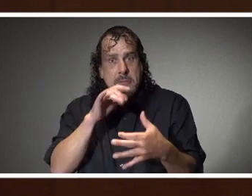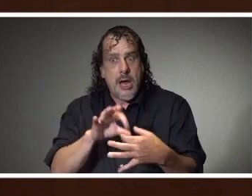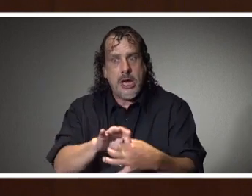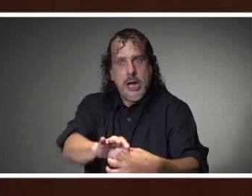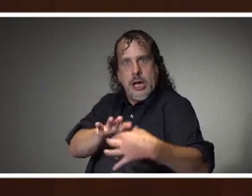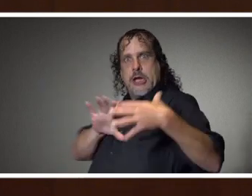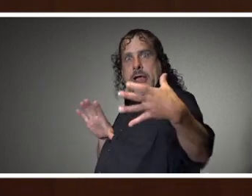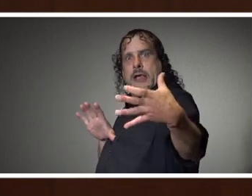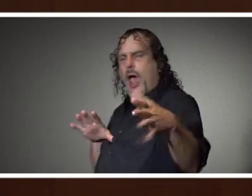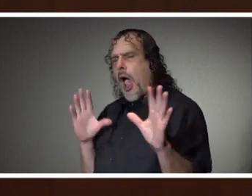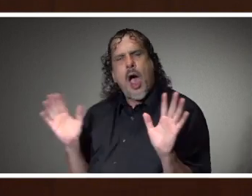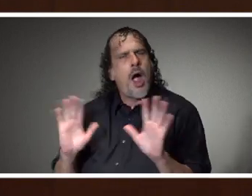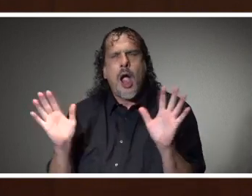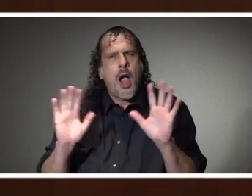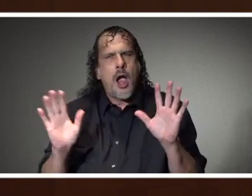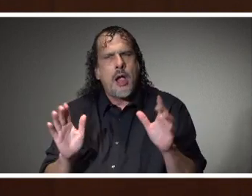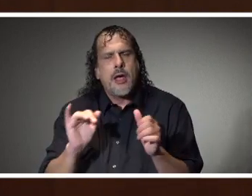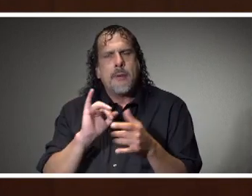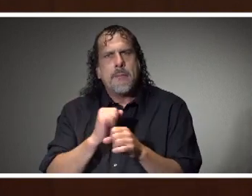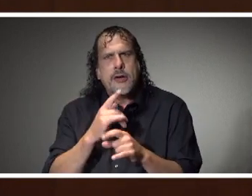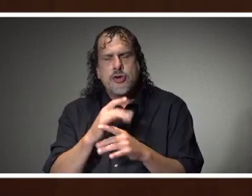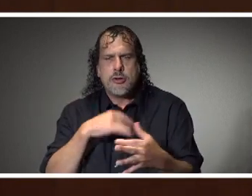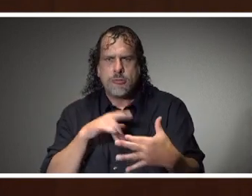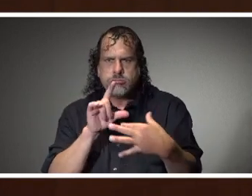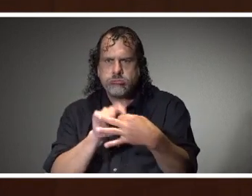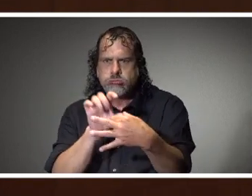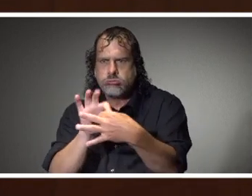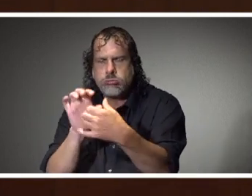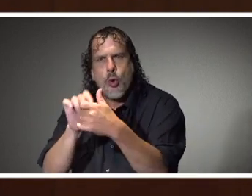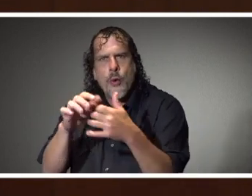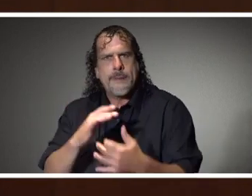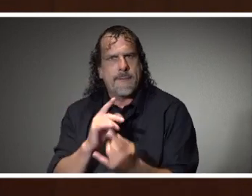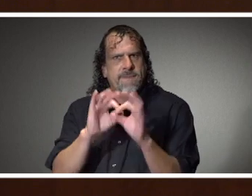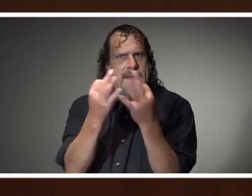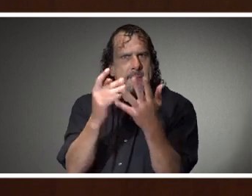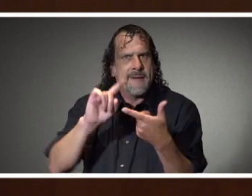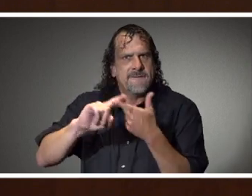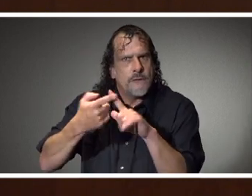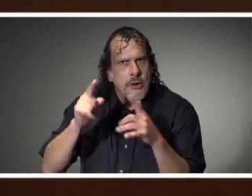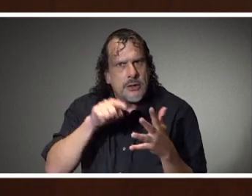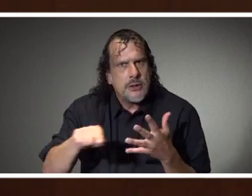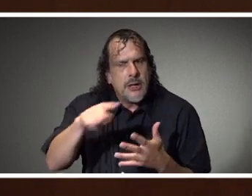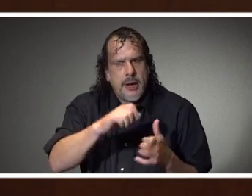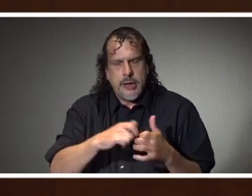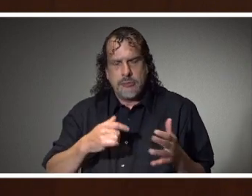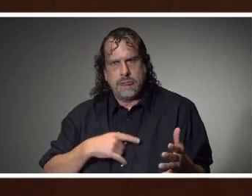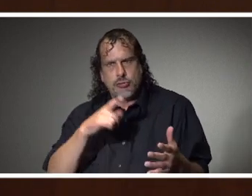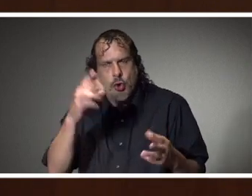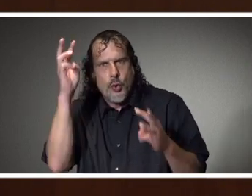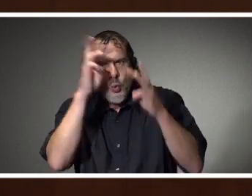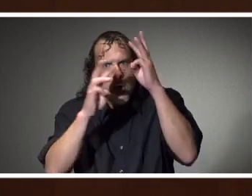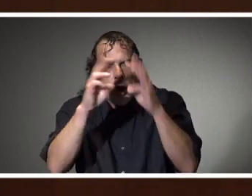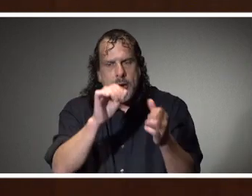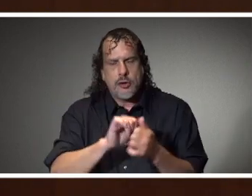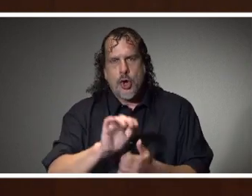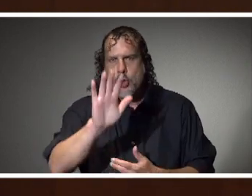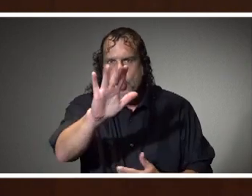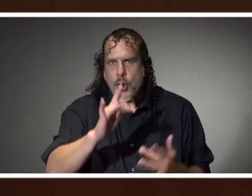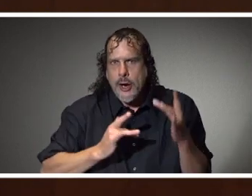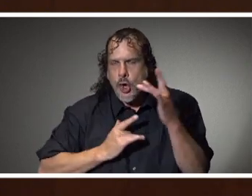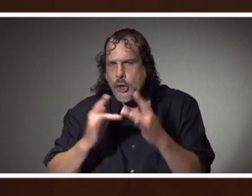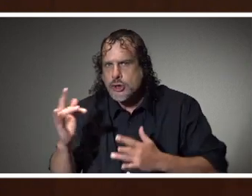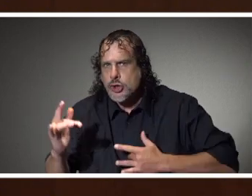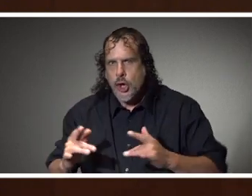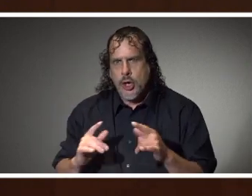everyone. Making sure that you stay connected with your loved ones and you talk about your concerns and how you're feeling. But if